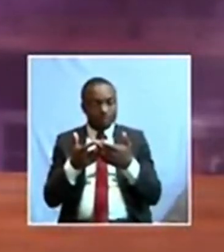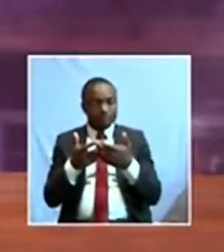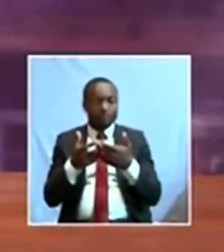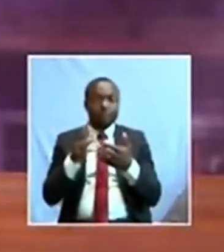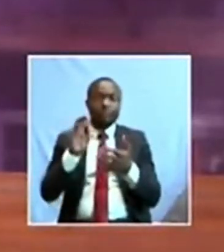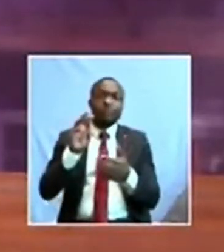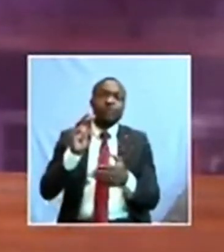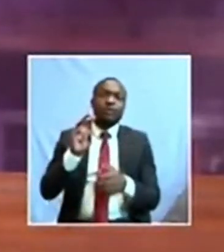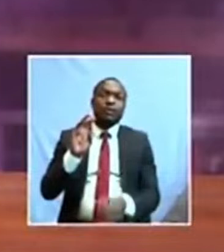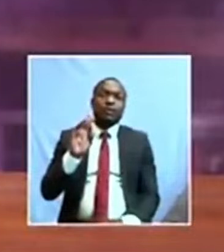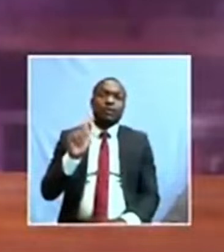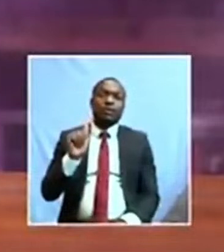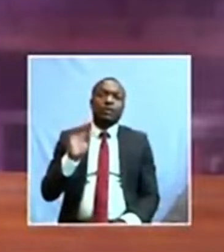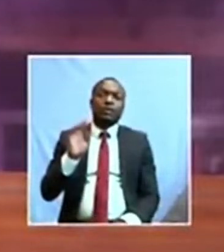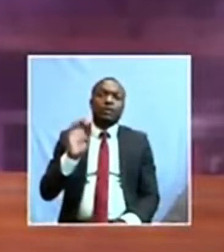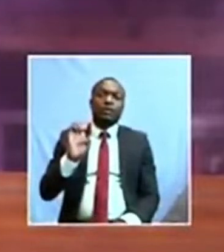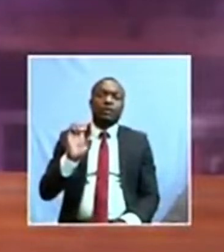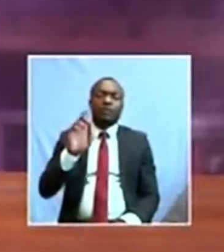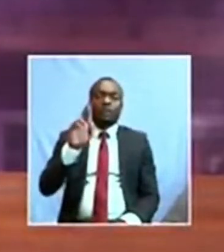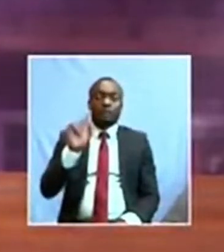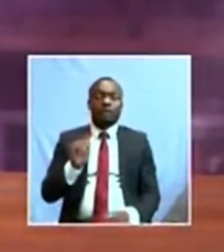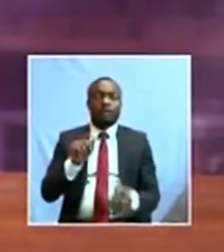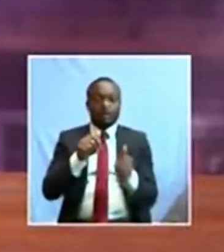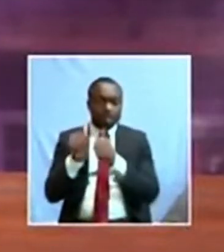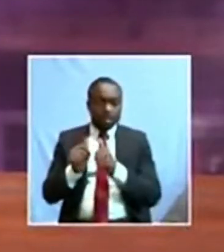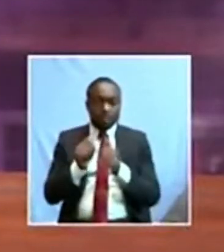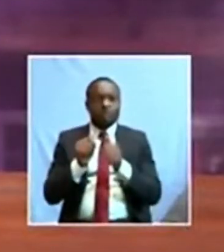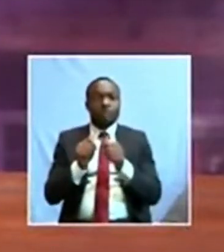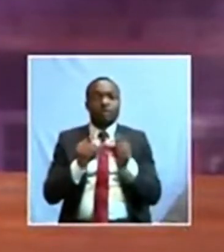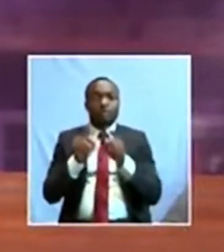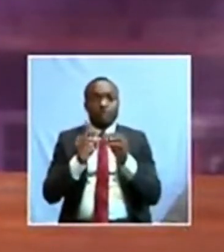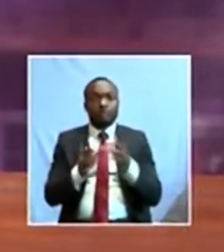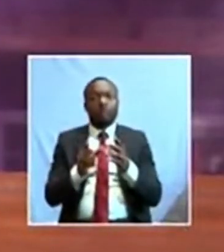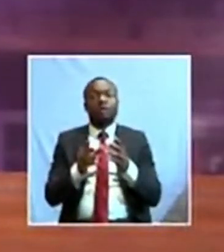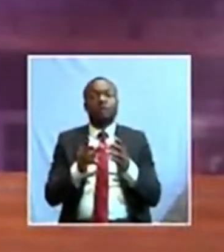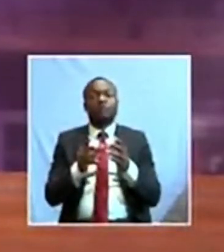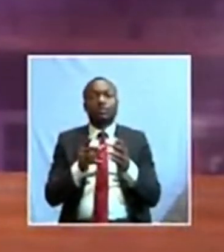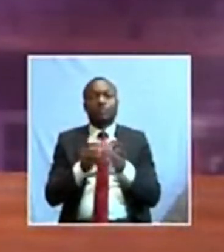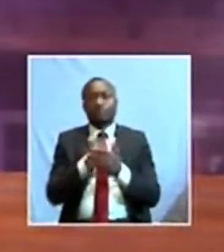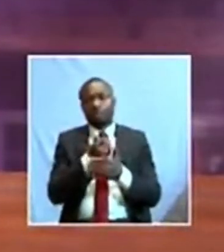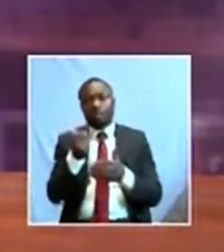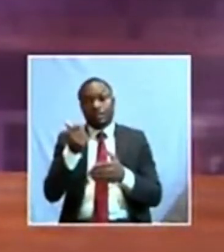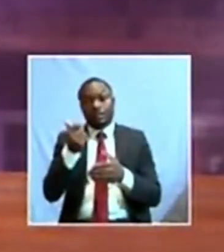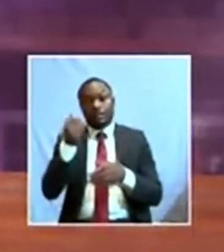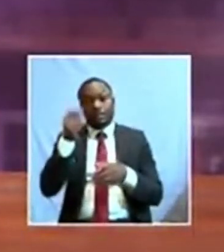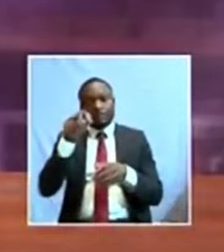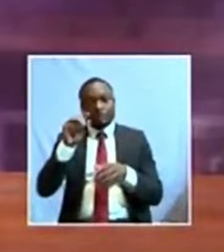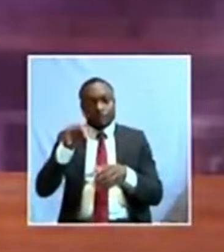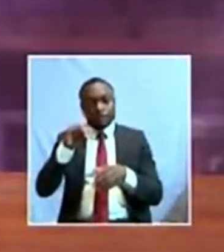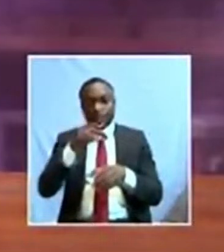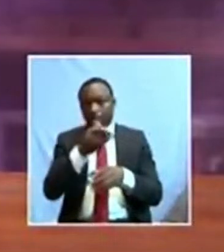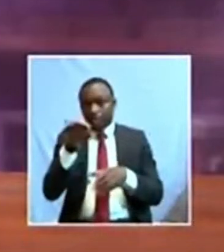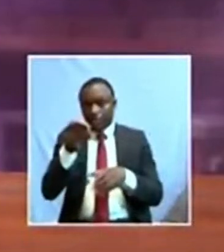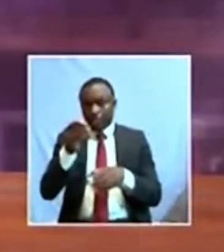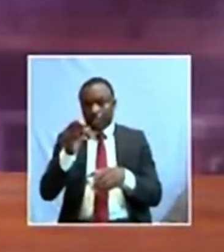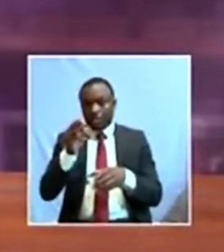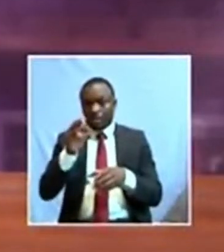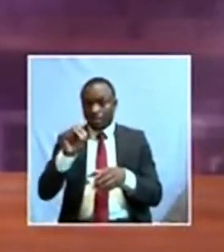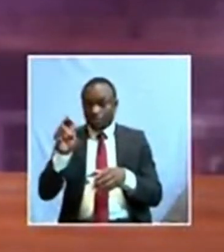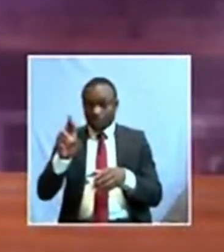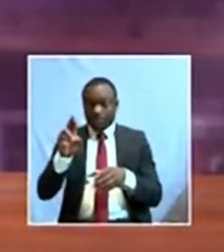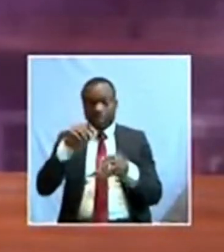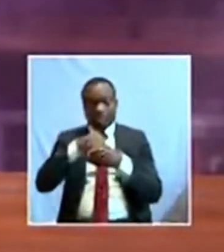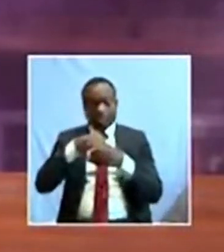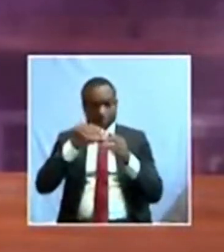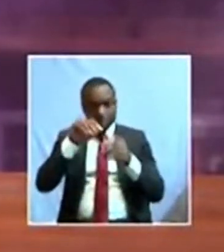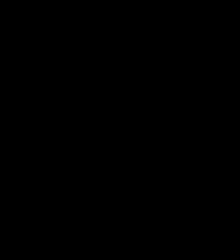Chitamuluka Albert, Acting Director Planning, and Mr. Chancellor Abraham, Internal Auditor. Remember, there are also other committees which are sitting,